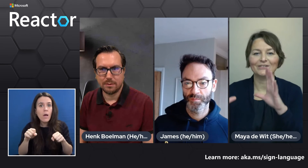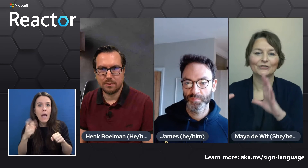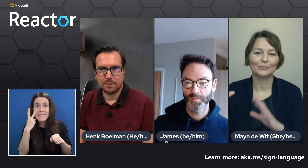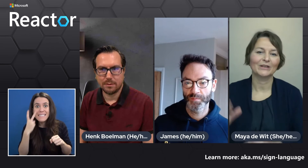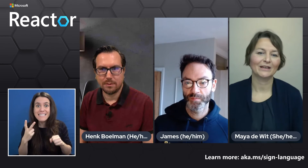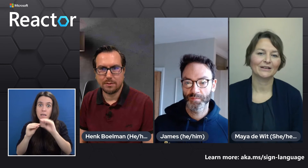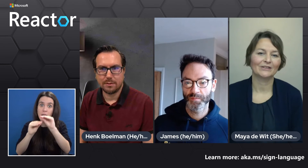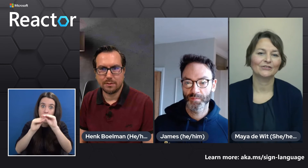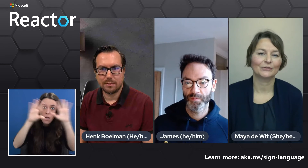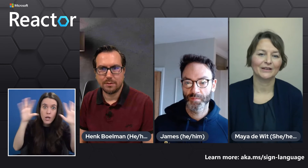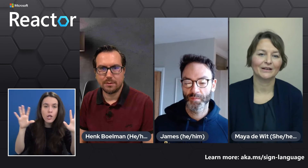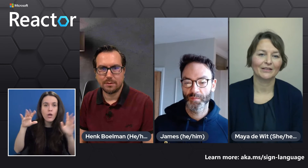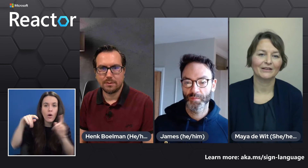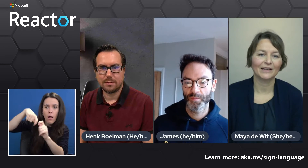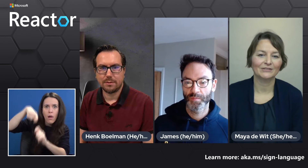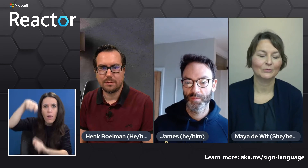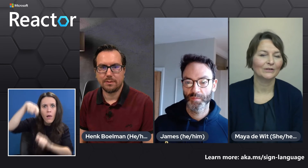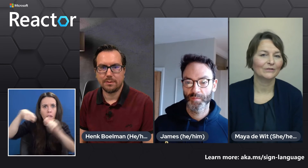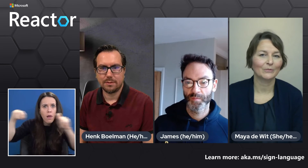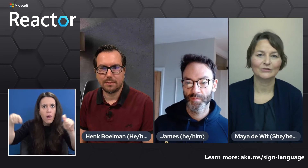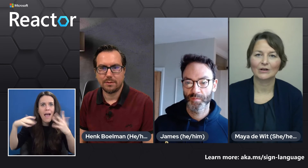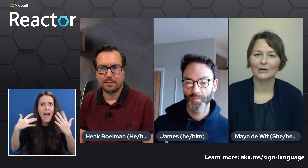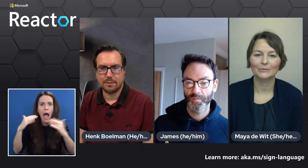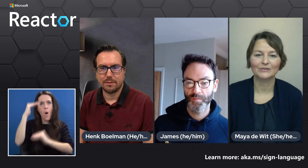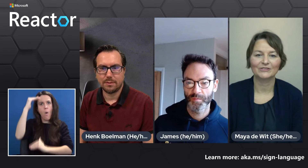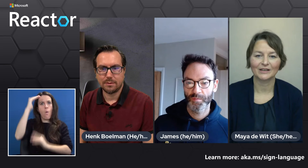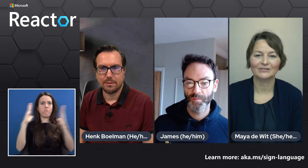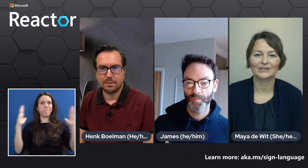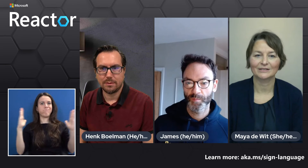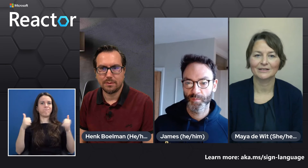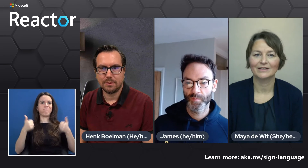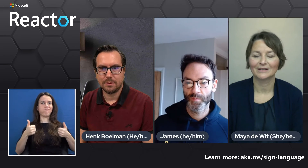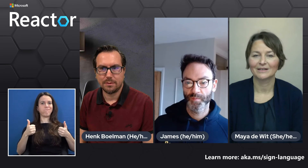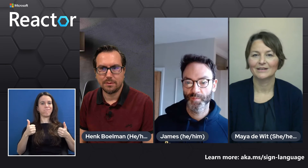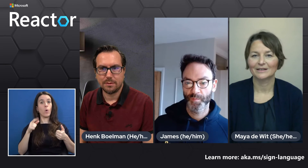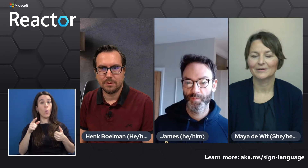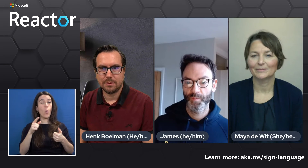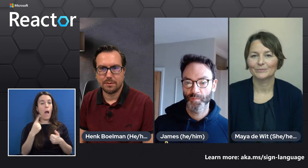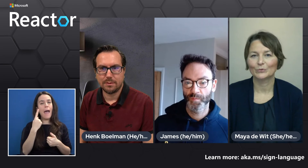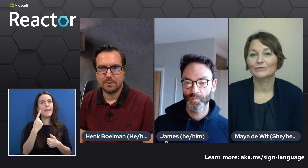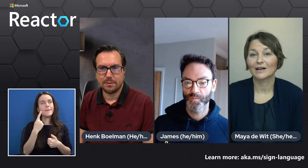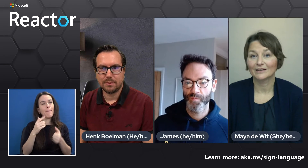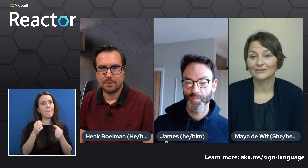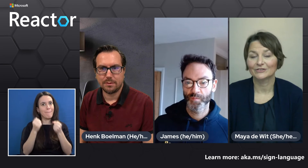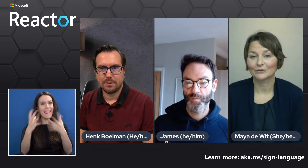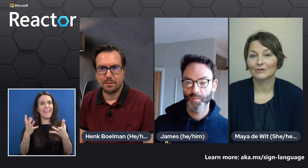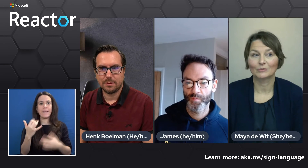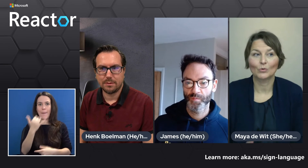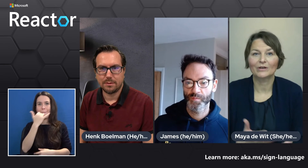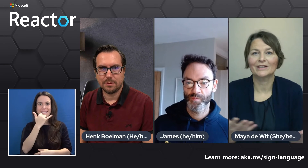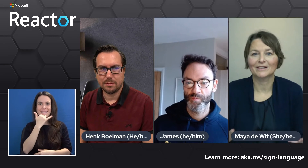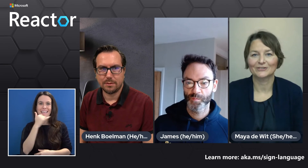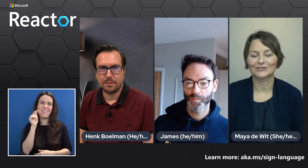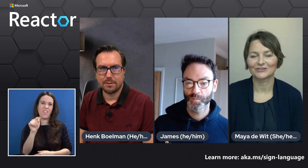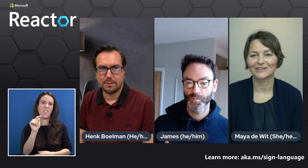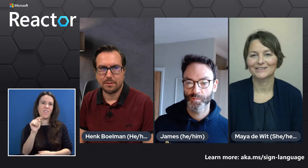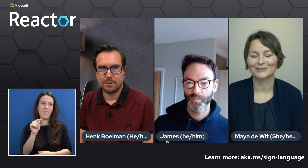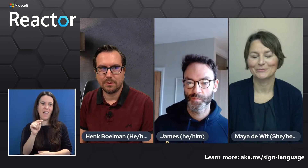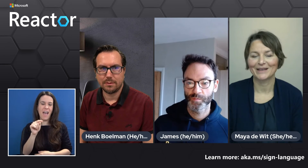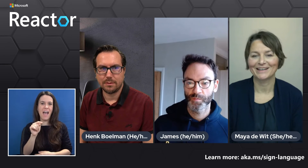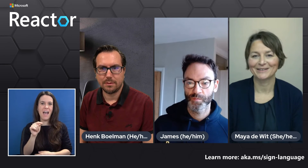size it should be then on the screen. I think that's one of the most common mistakes that providers or